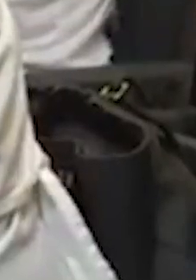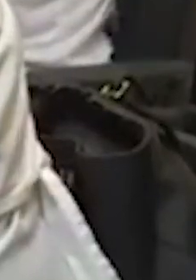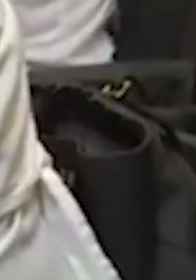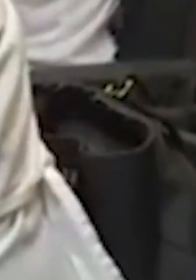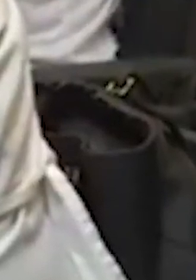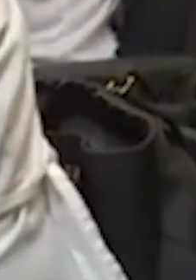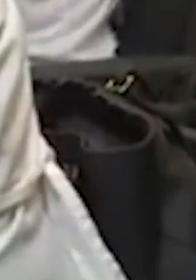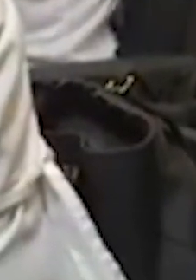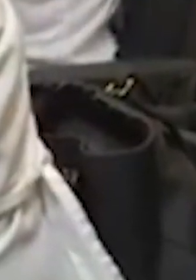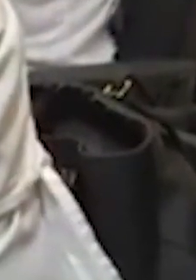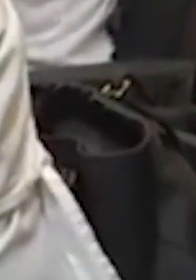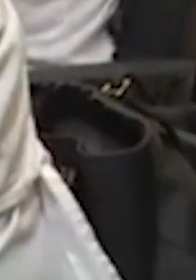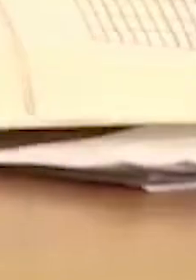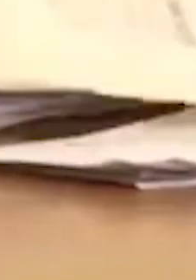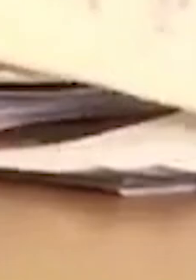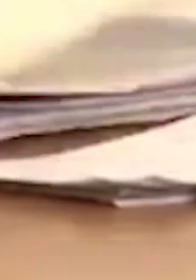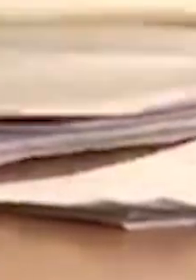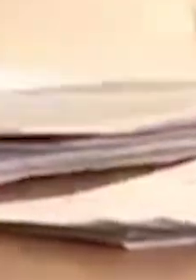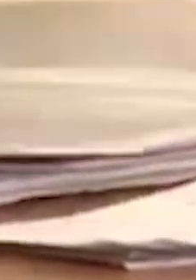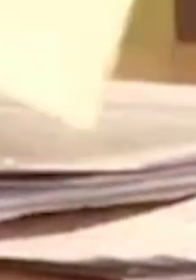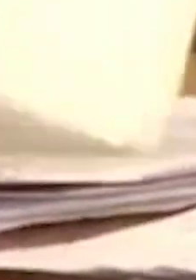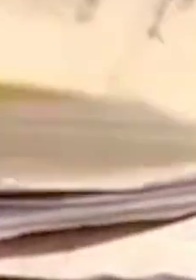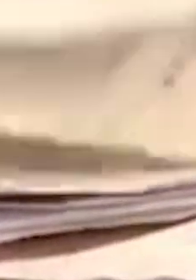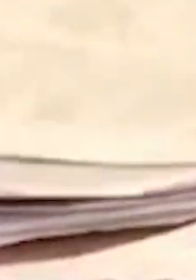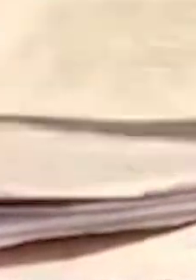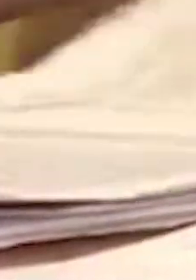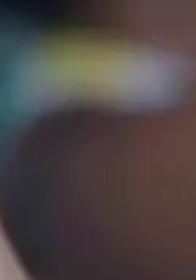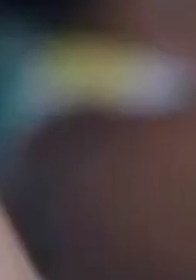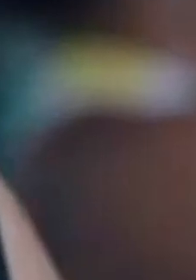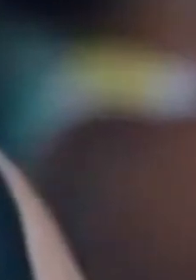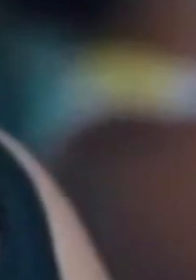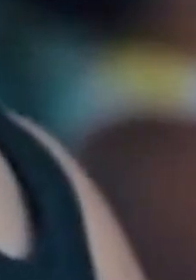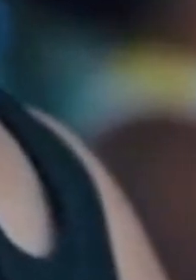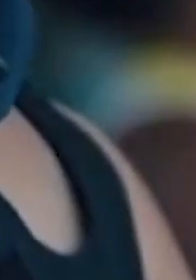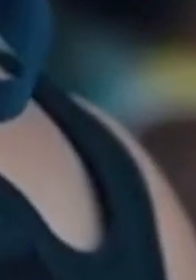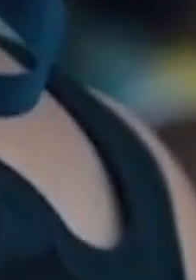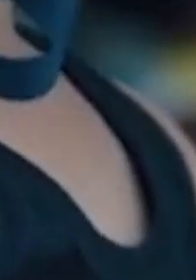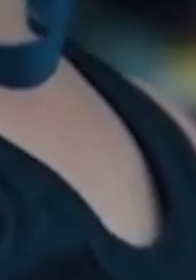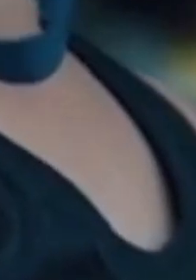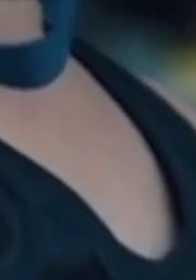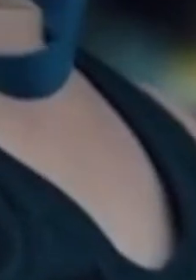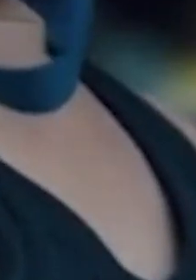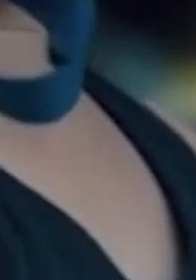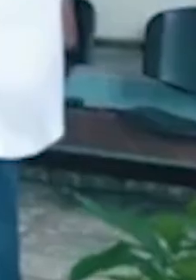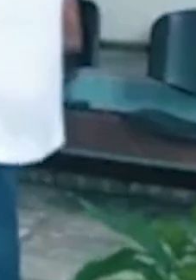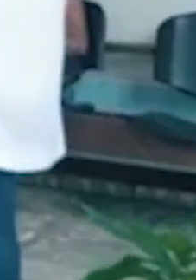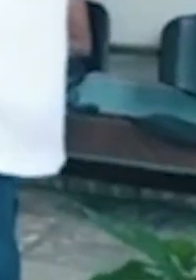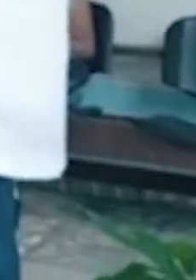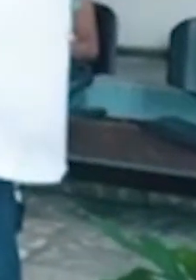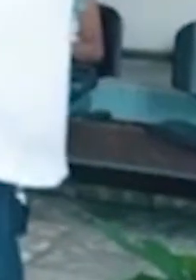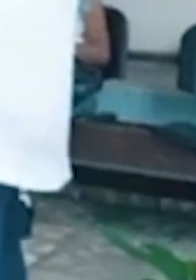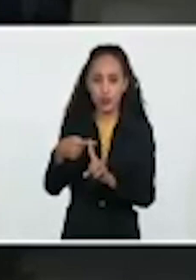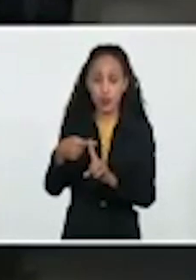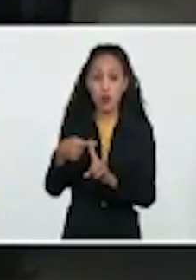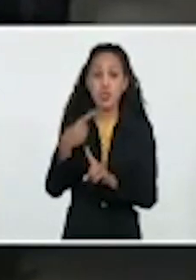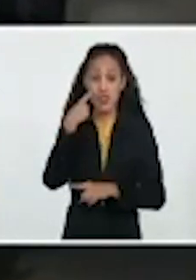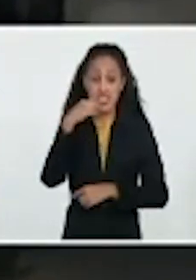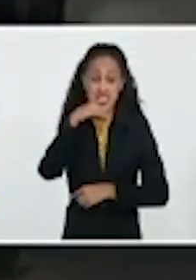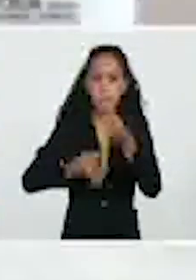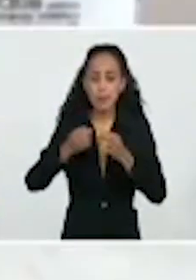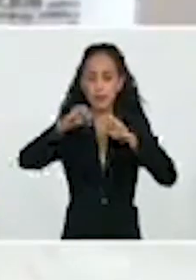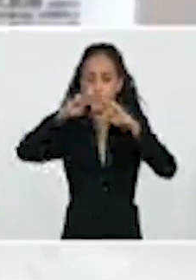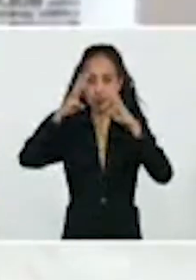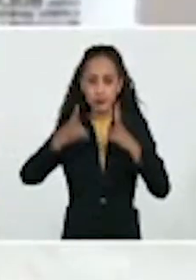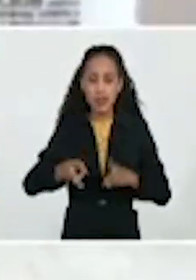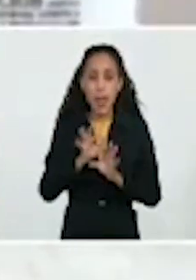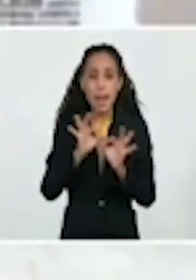third doses. As to the projection of studies with Abdalla in pediatric populations, the researchers are